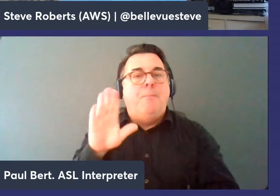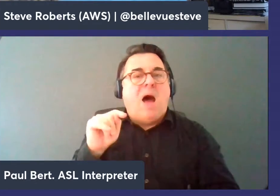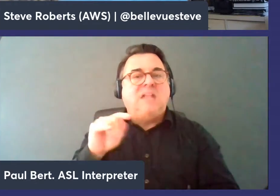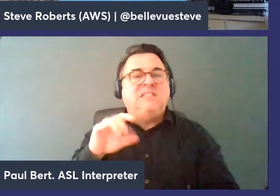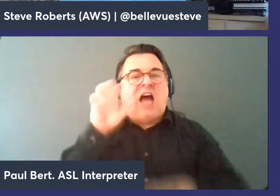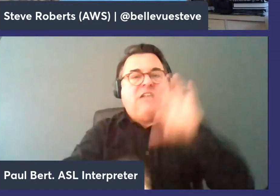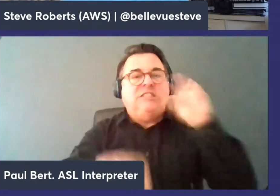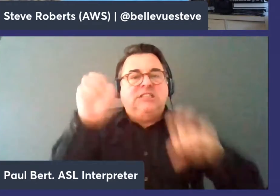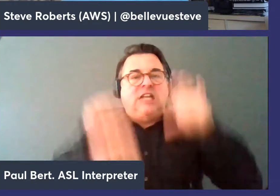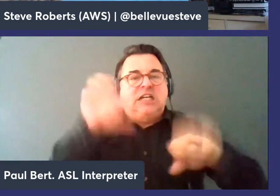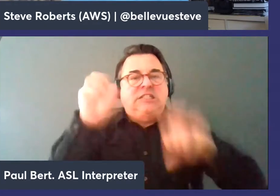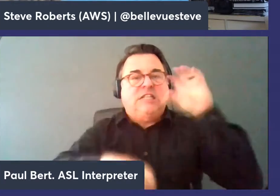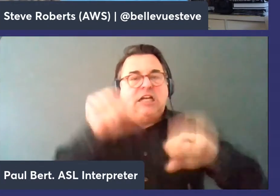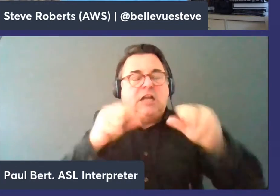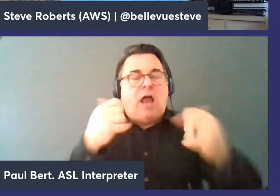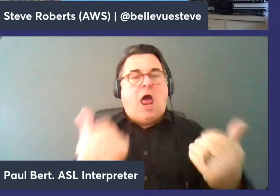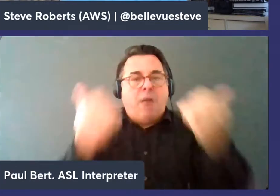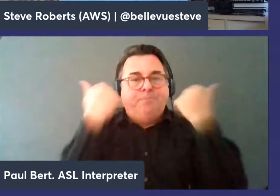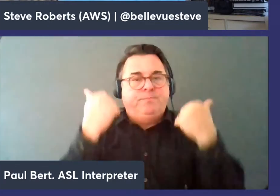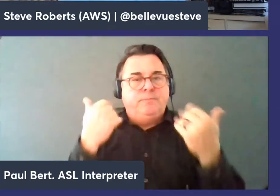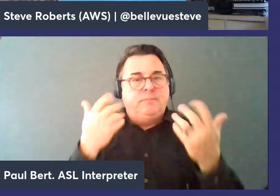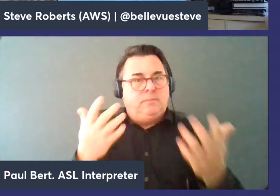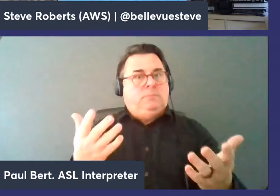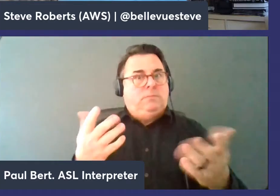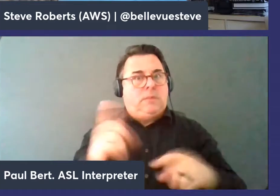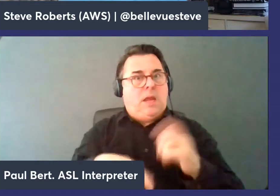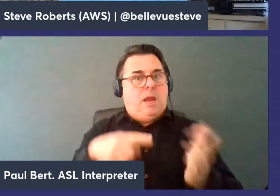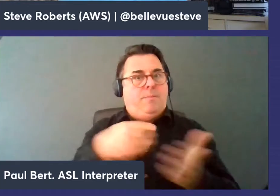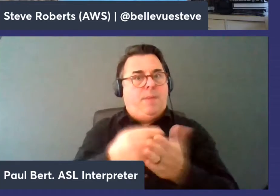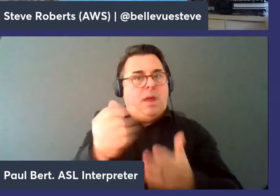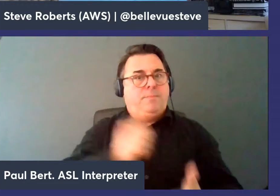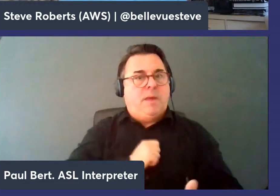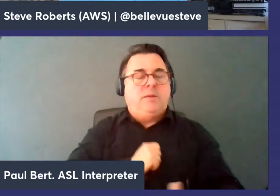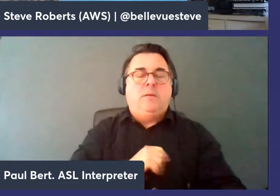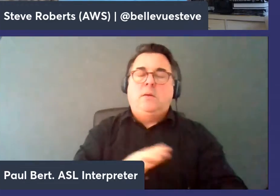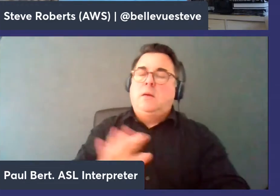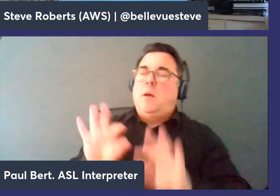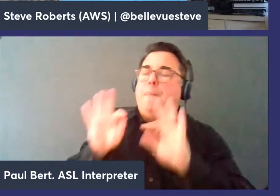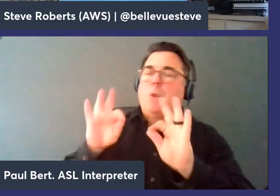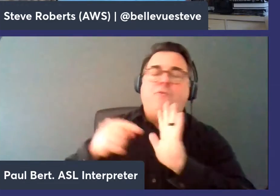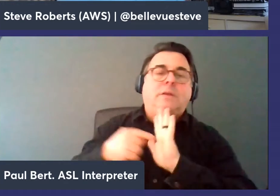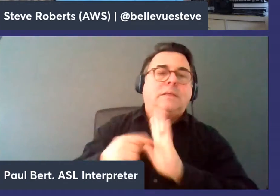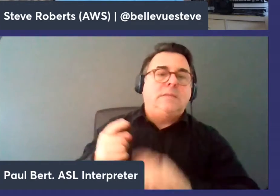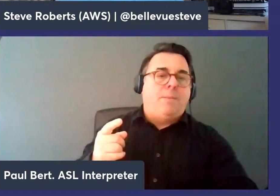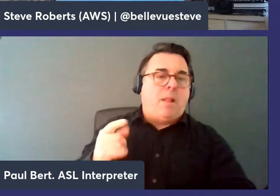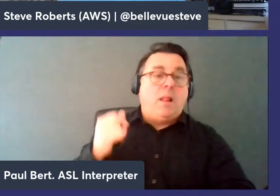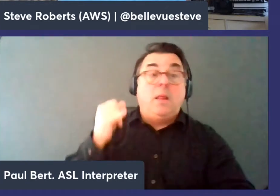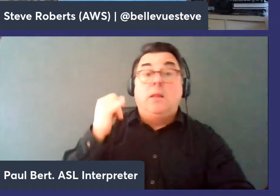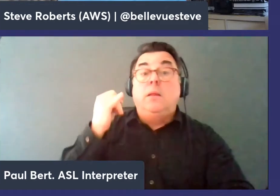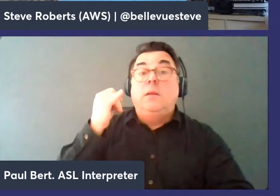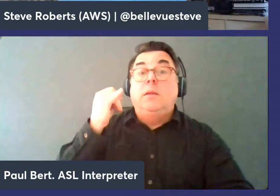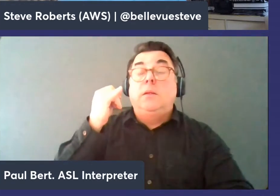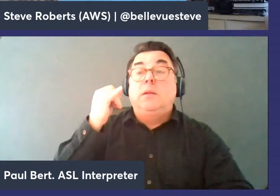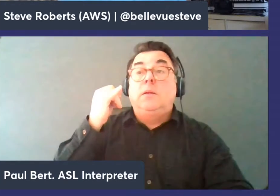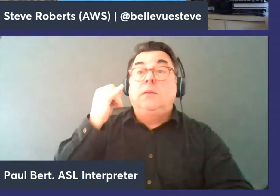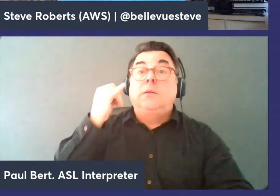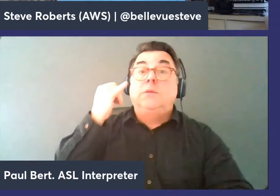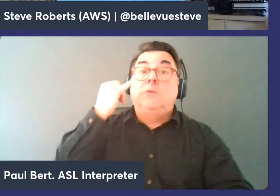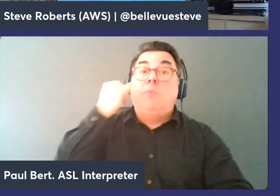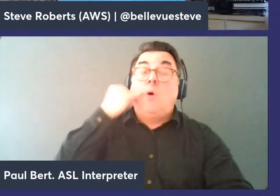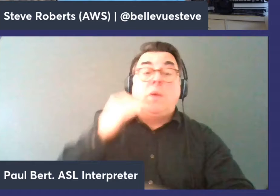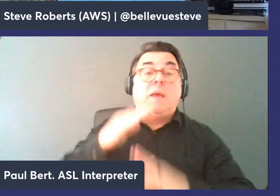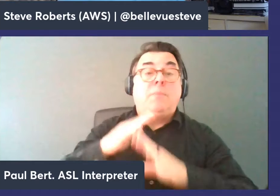are employed. Mm-hmm. Uh, It's Yeah. It's so an controlling excellent that. use case, right? And if we are able to prevent